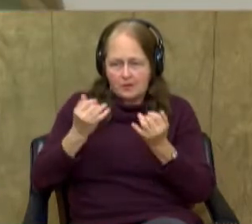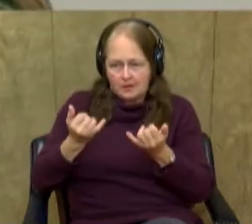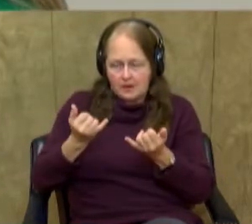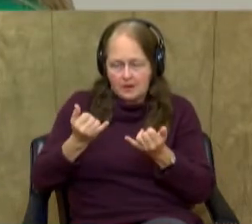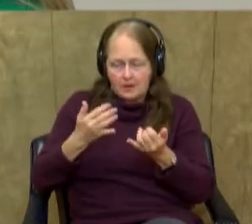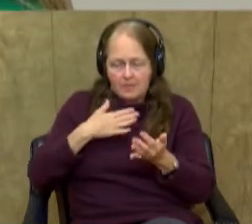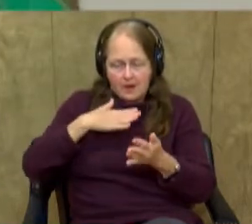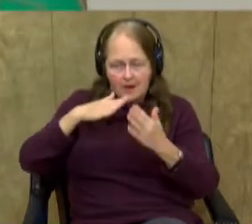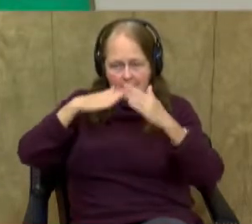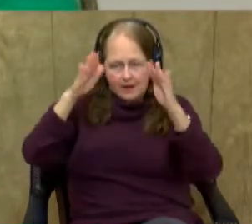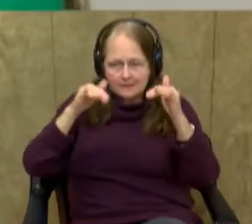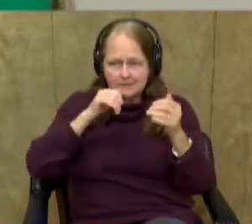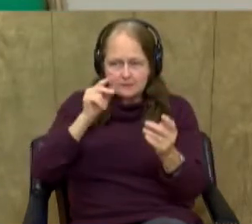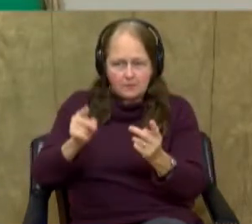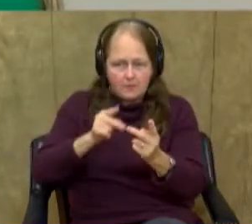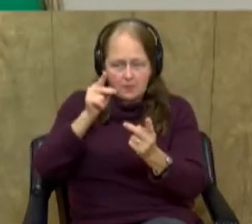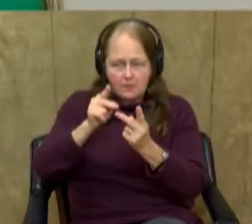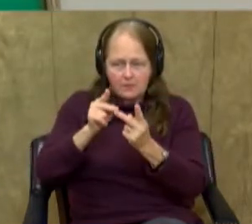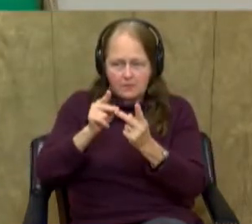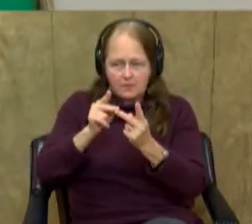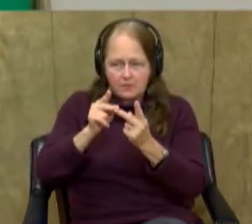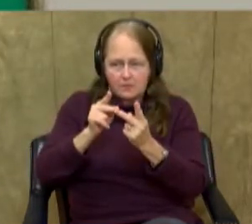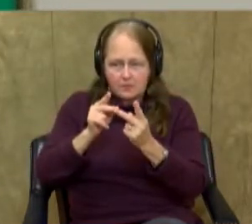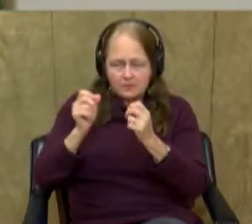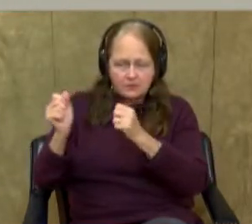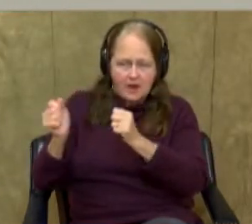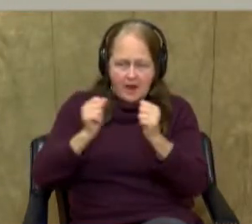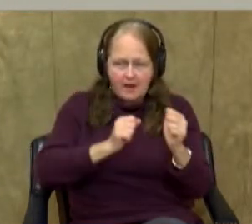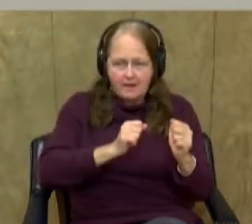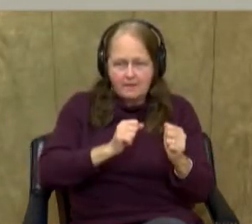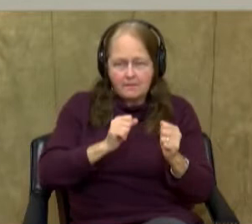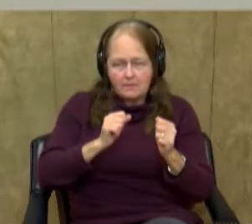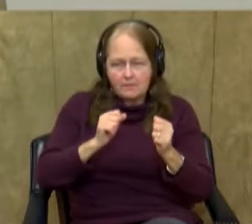is perfect," cheered Hermit Crab.